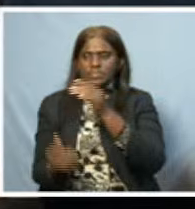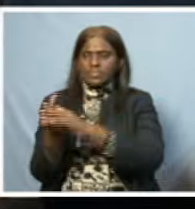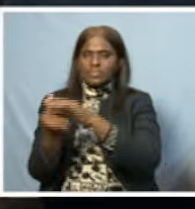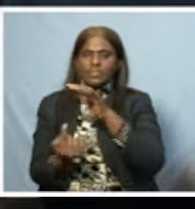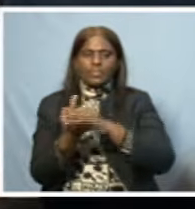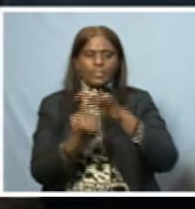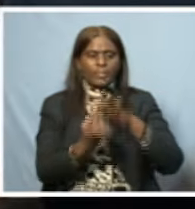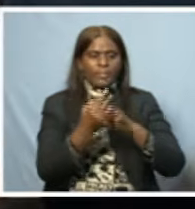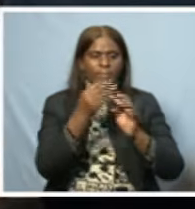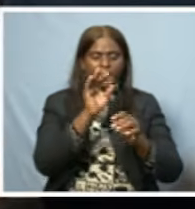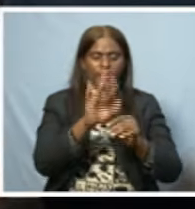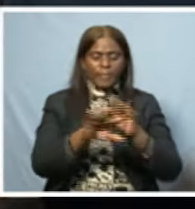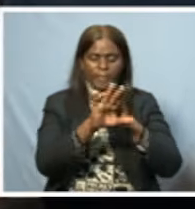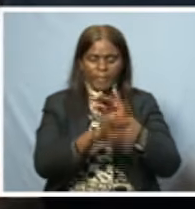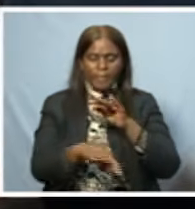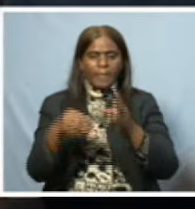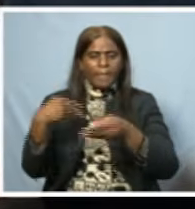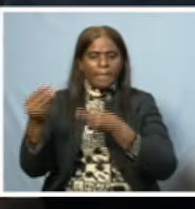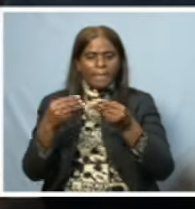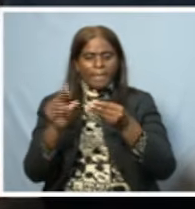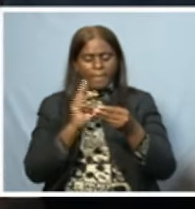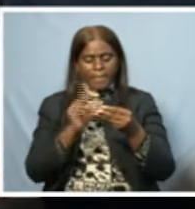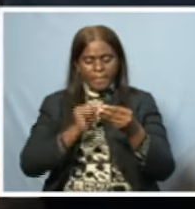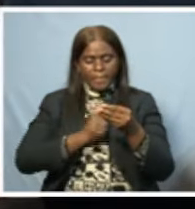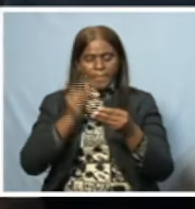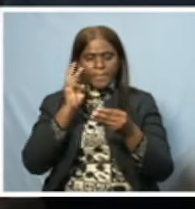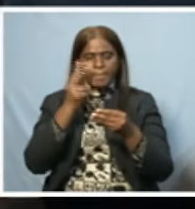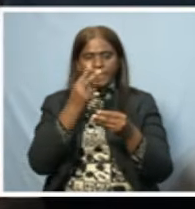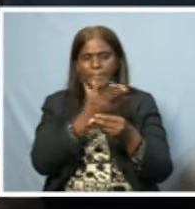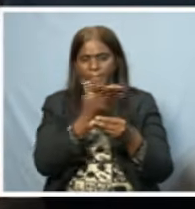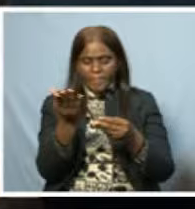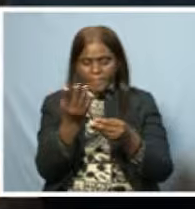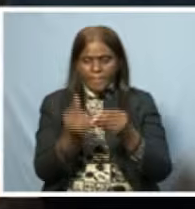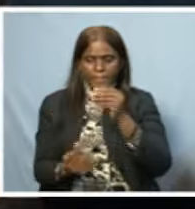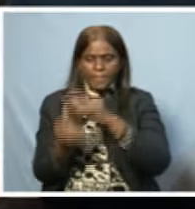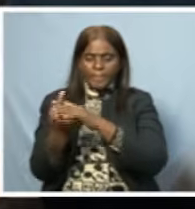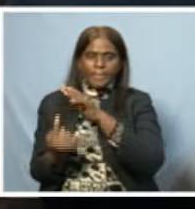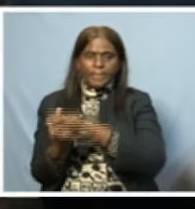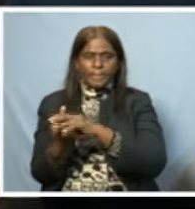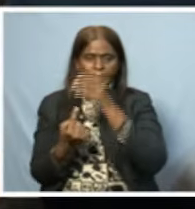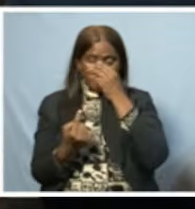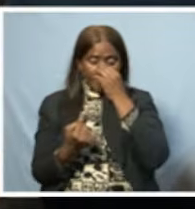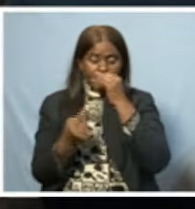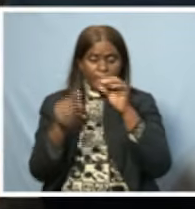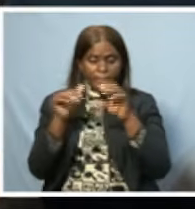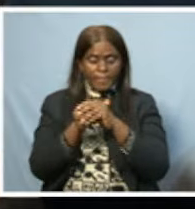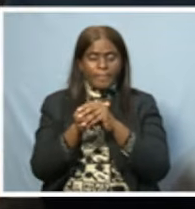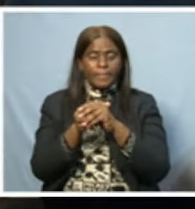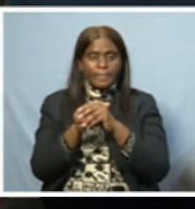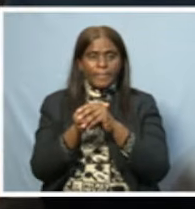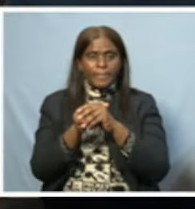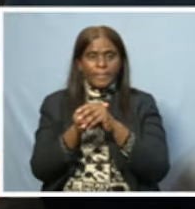recurrence of the under expenditure? Are we going to see this recur in the